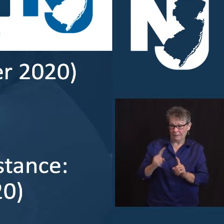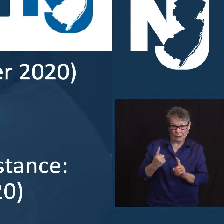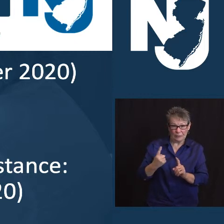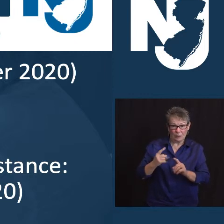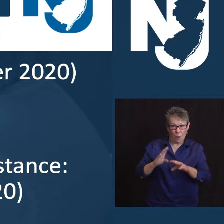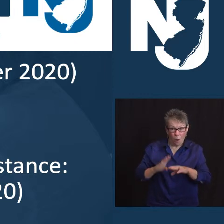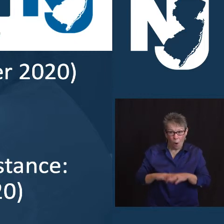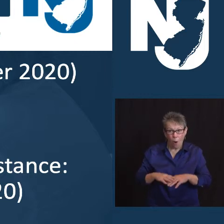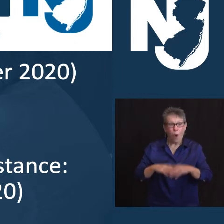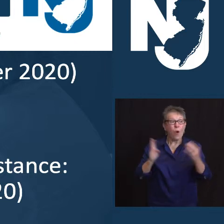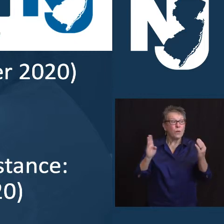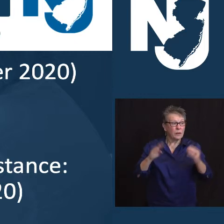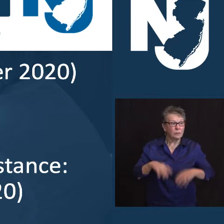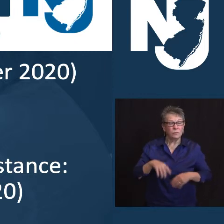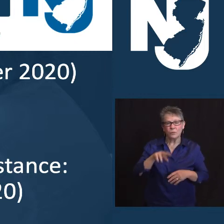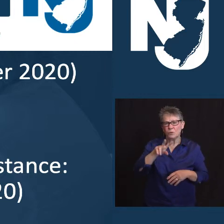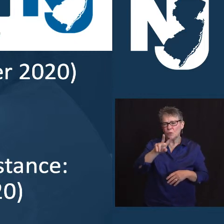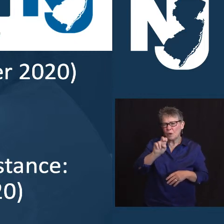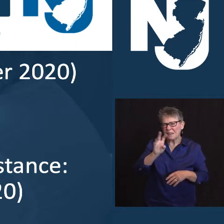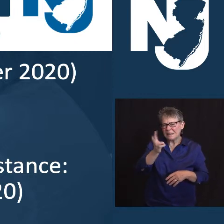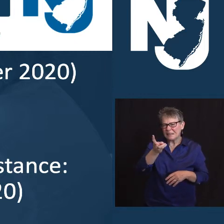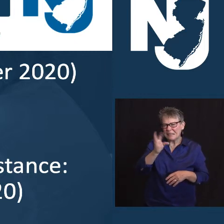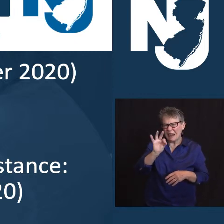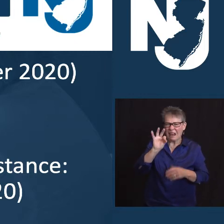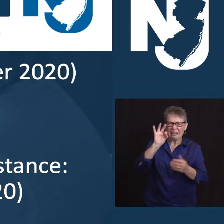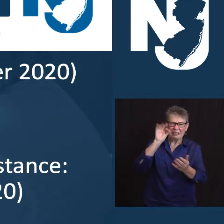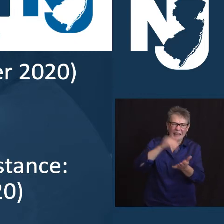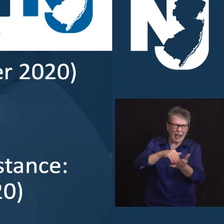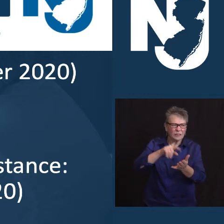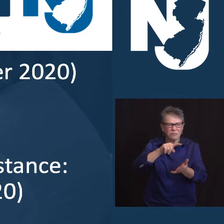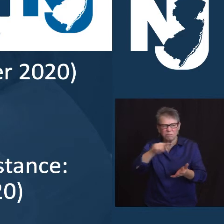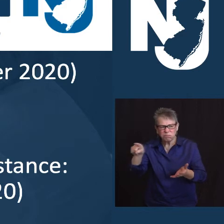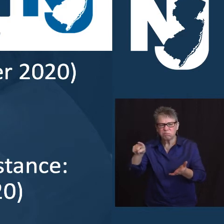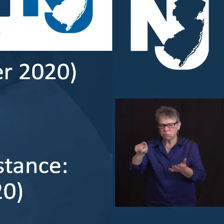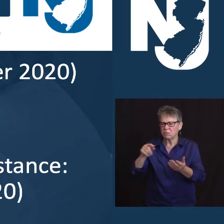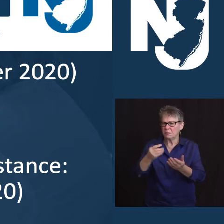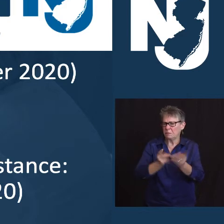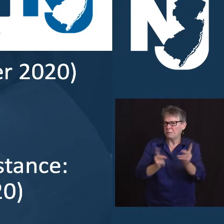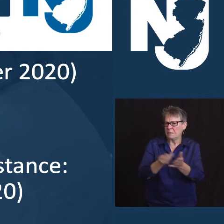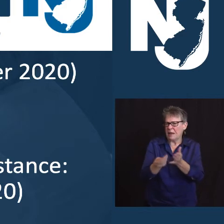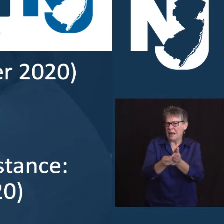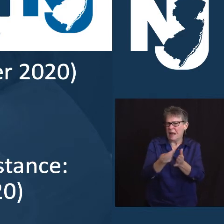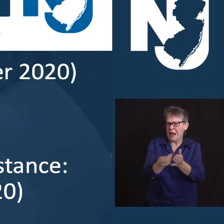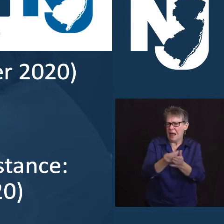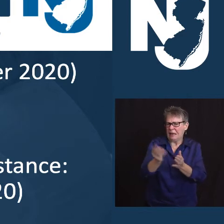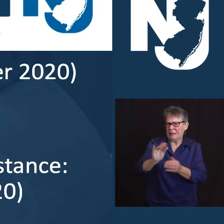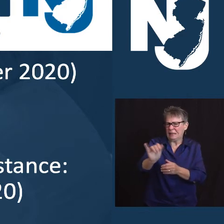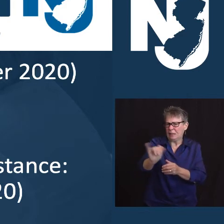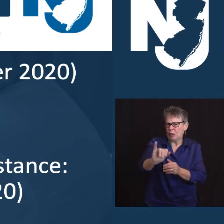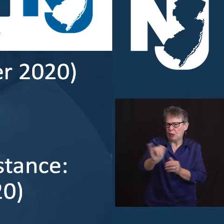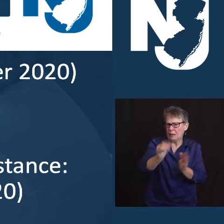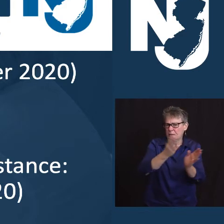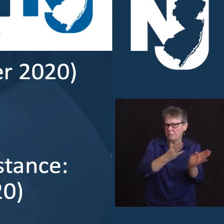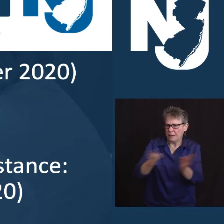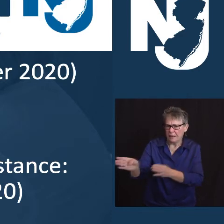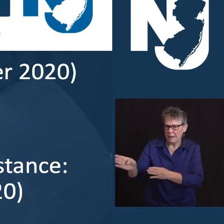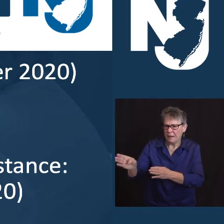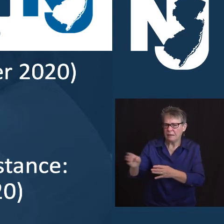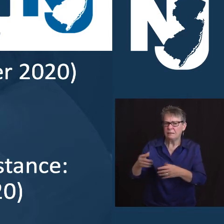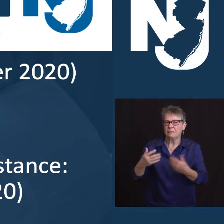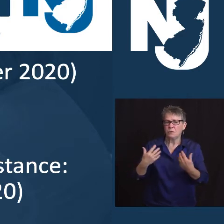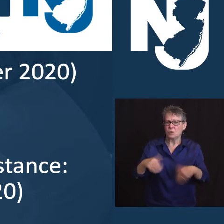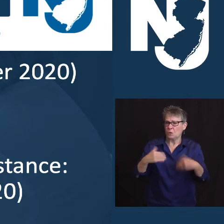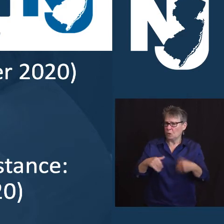269,500 New Jerseyans purchased a health plan through the marketplace. This is an increase of 9.4%